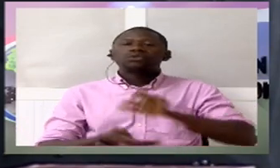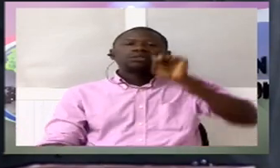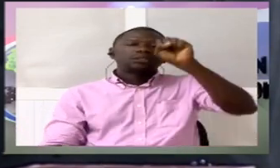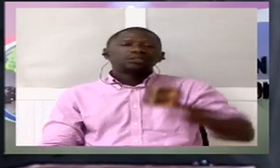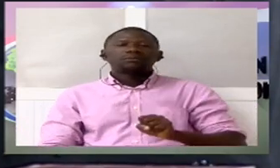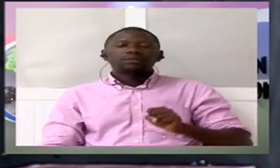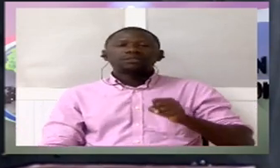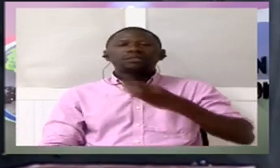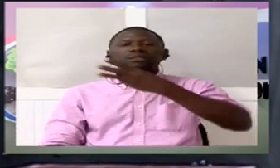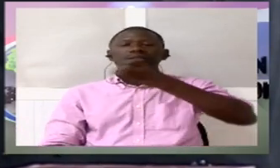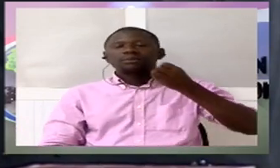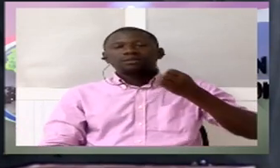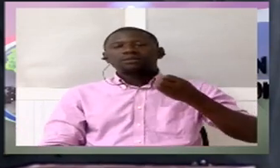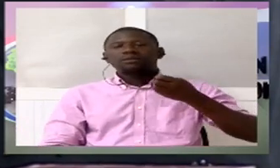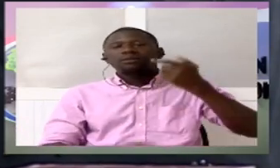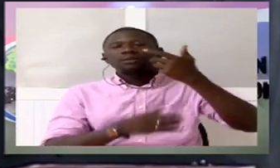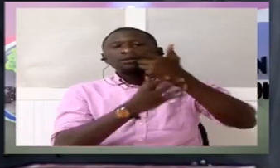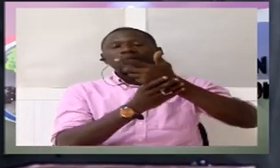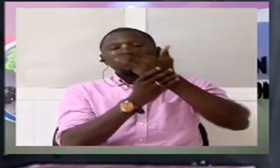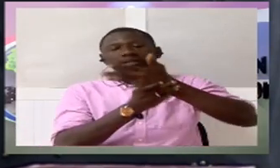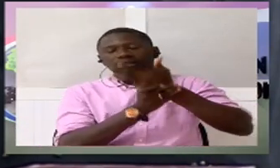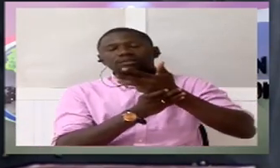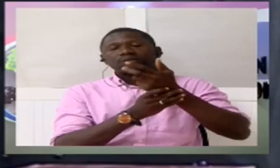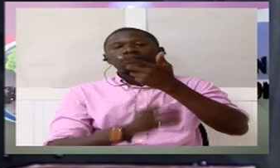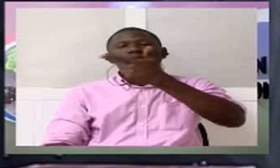was born on the 30th of September,